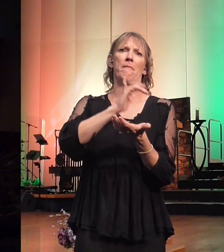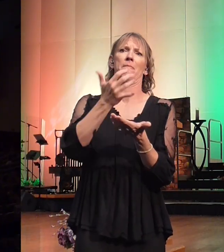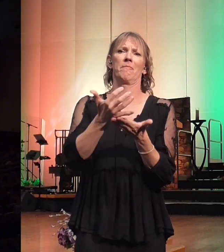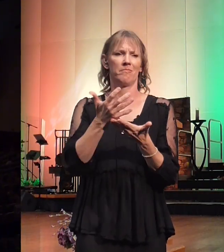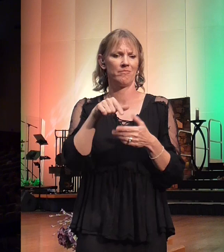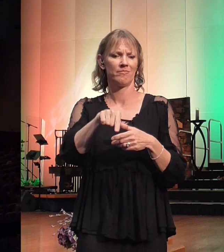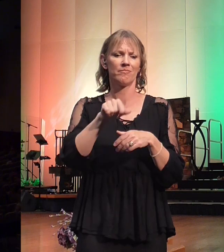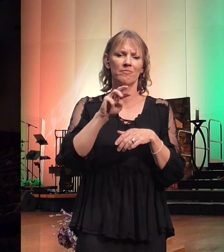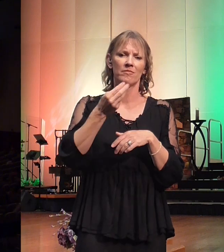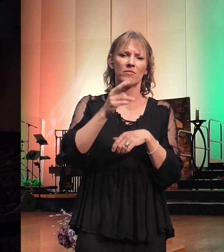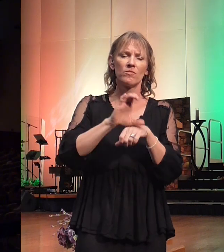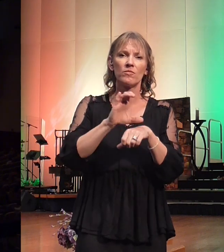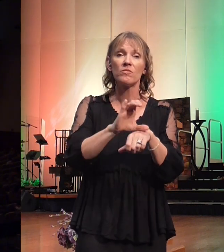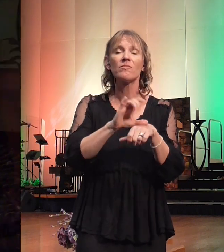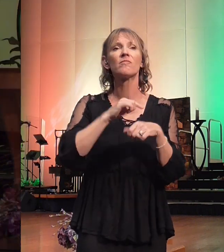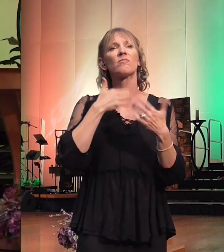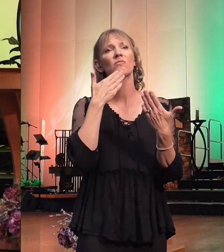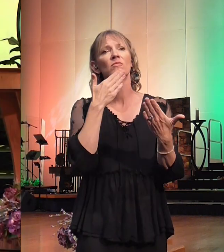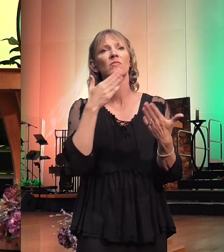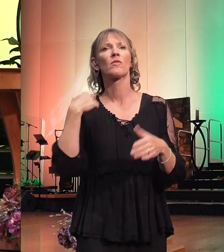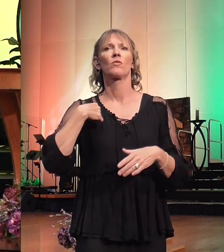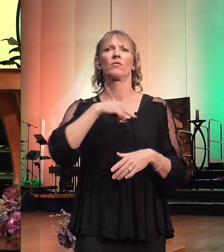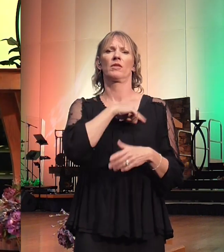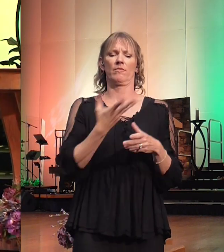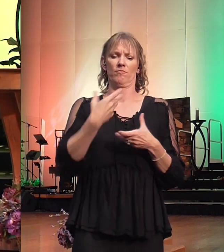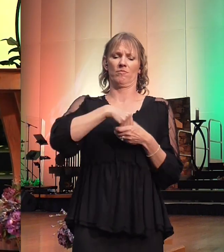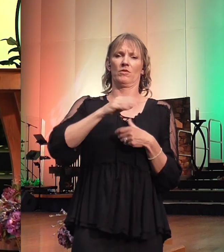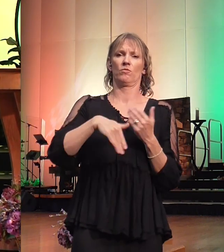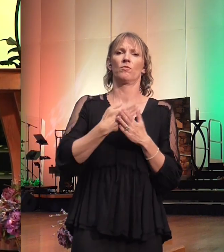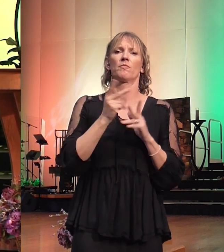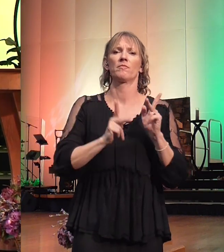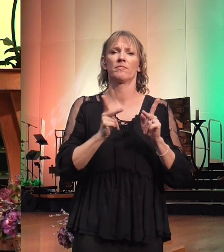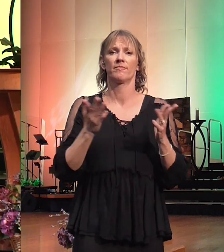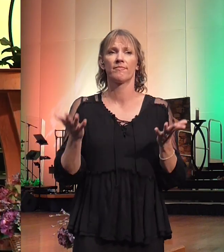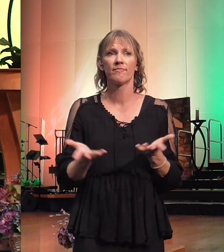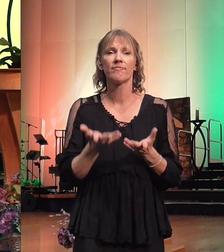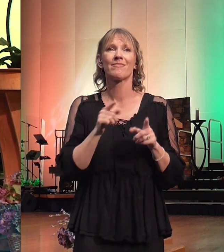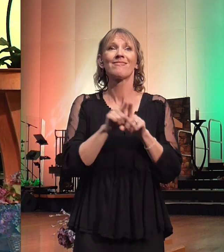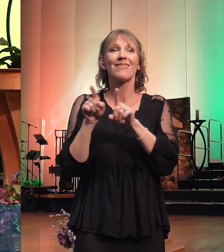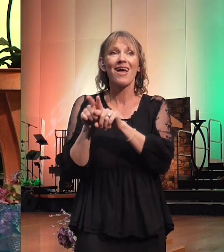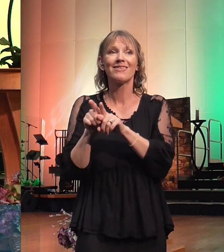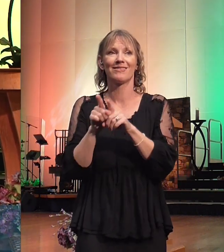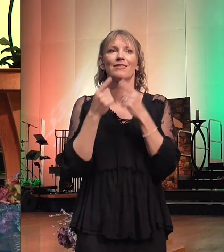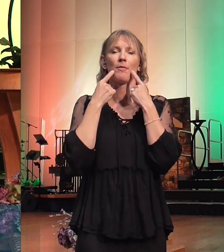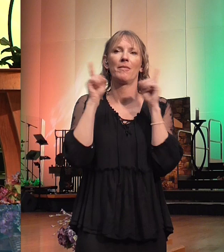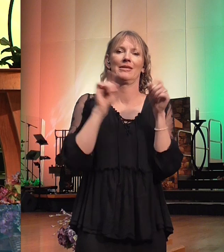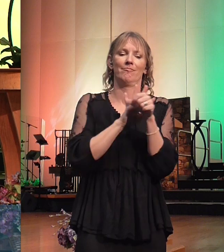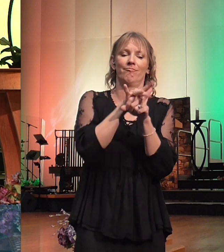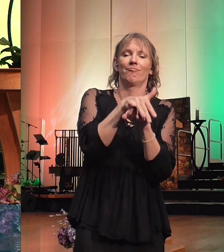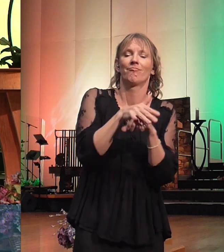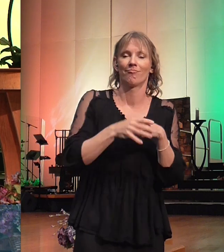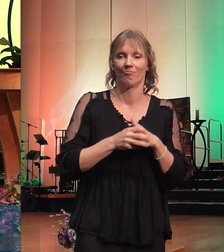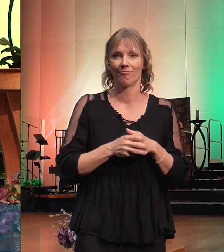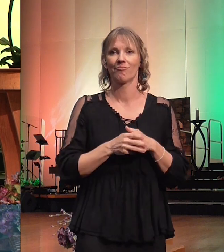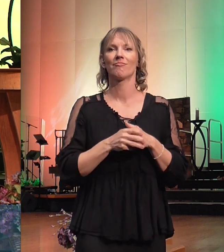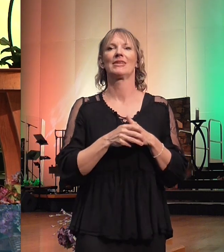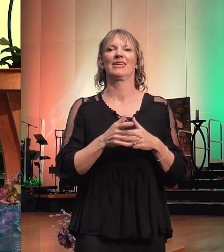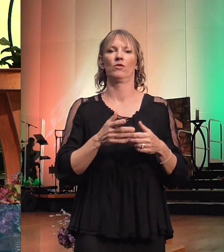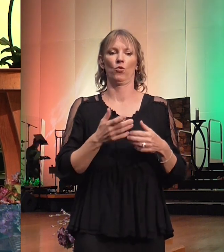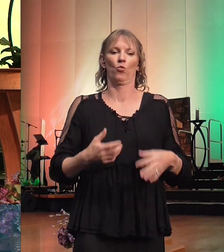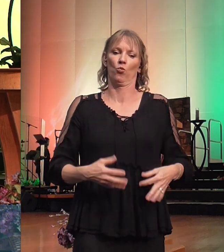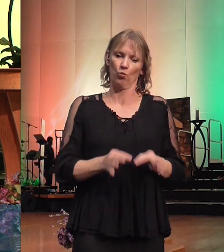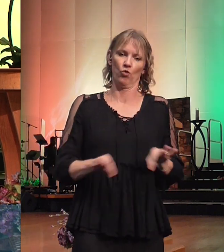High Church. I'm so grateful that we embrace all people as abundant and